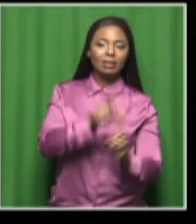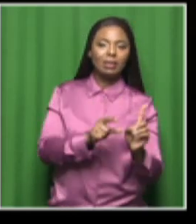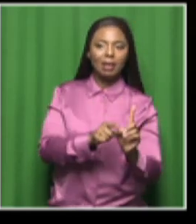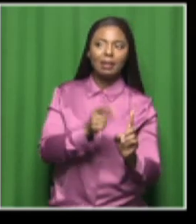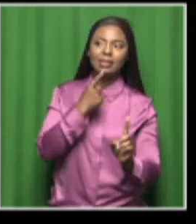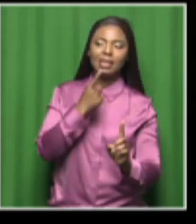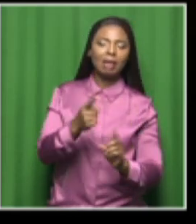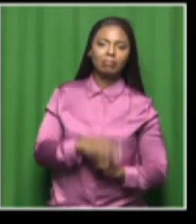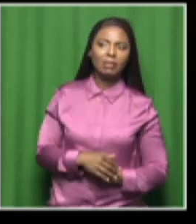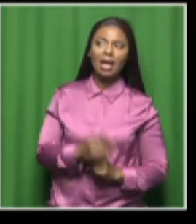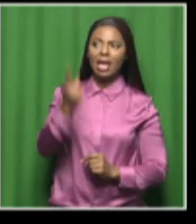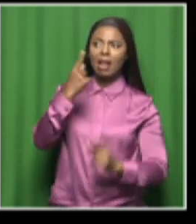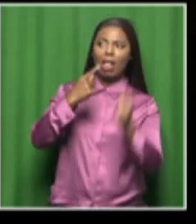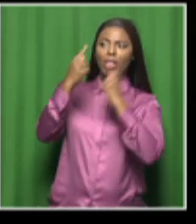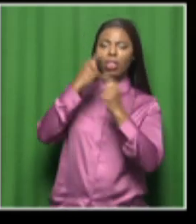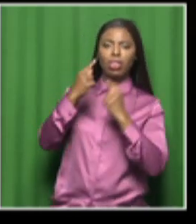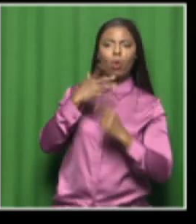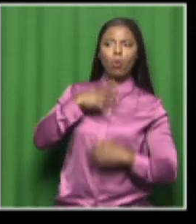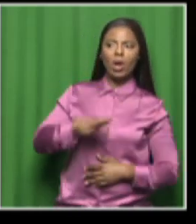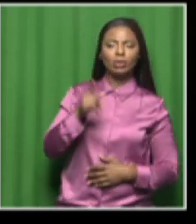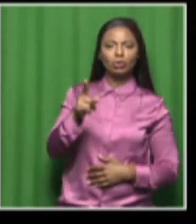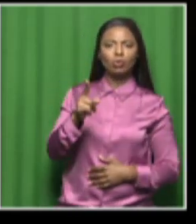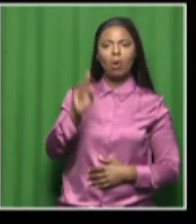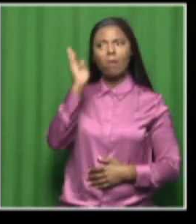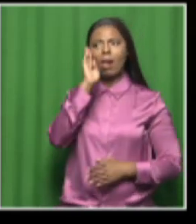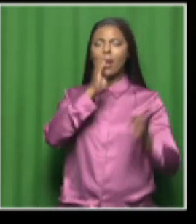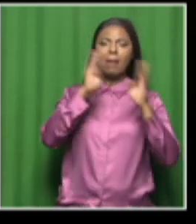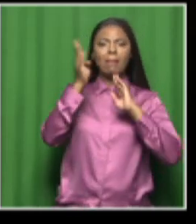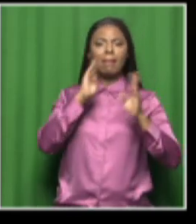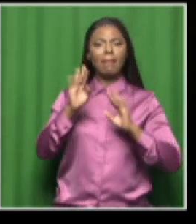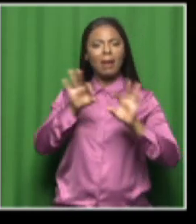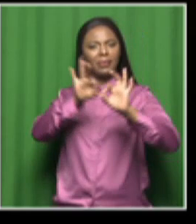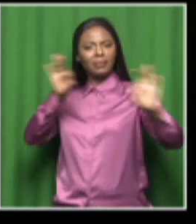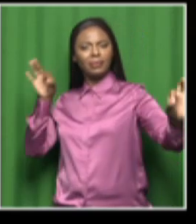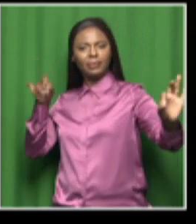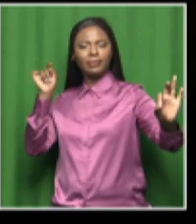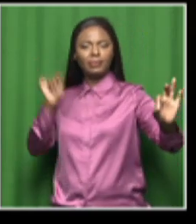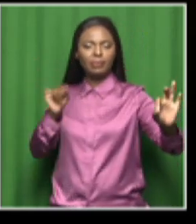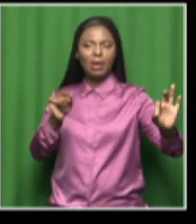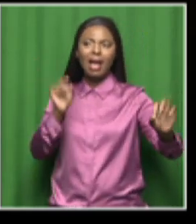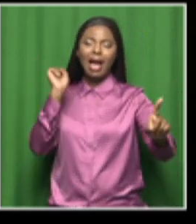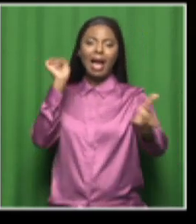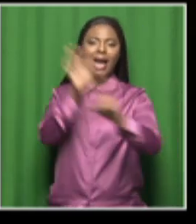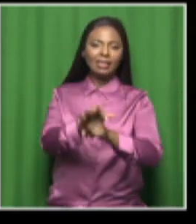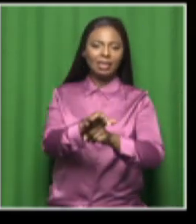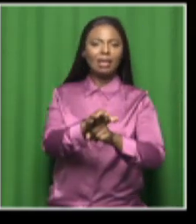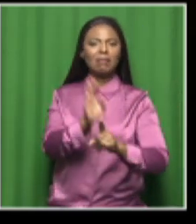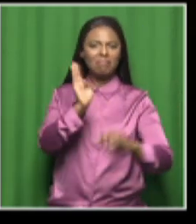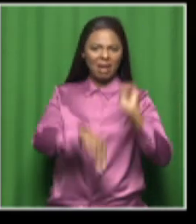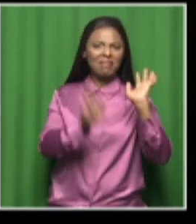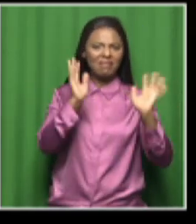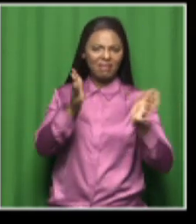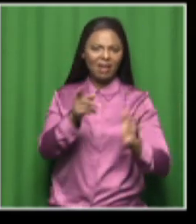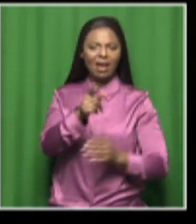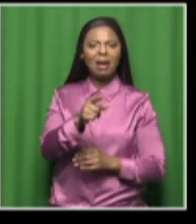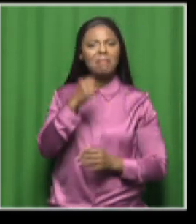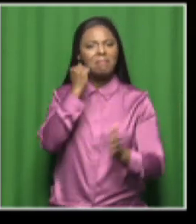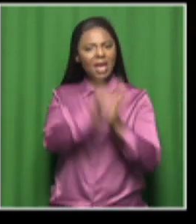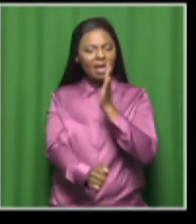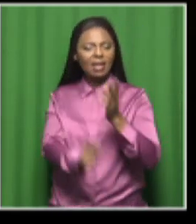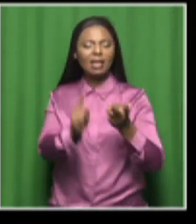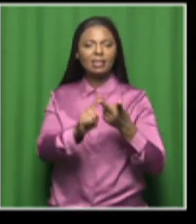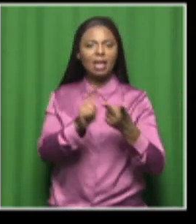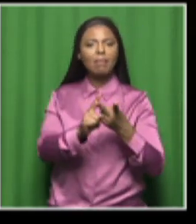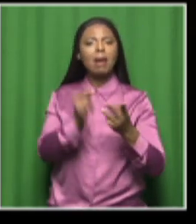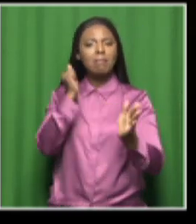threatened them with a panga. And the court has been told that one of the alleged attackers has previous convictions of murder and attempted